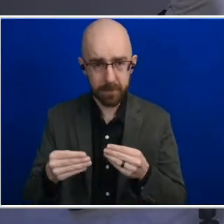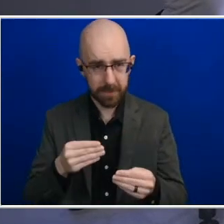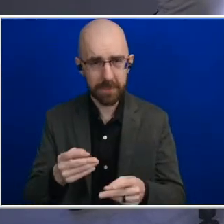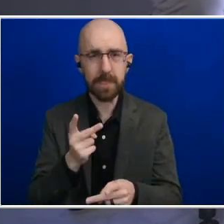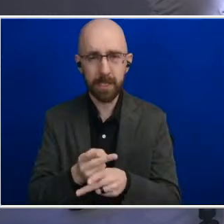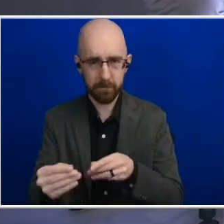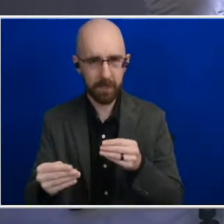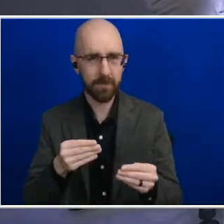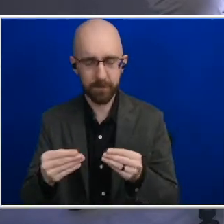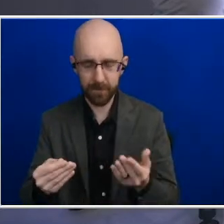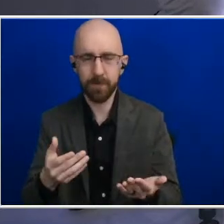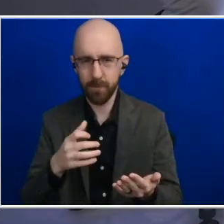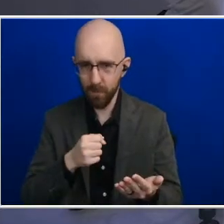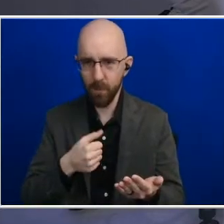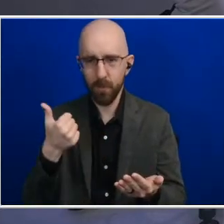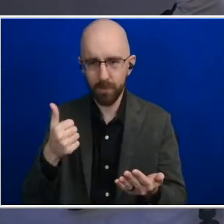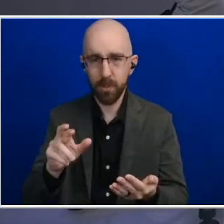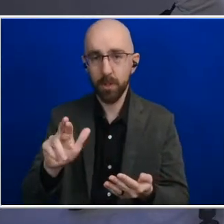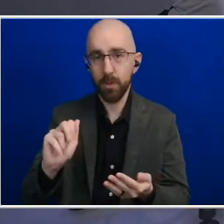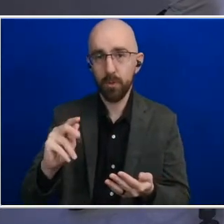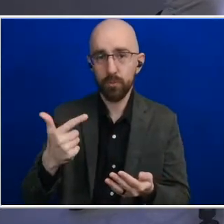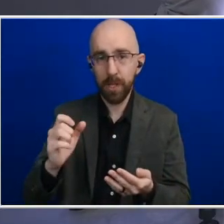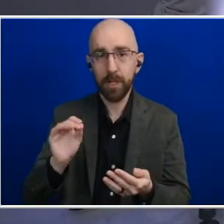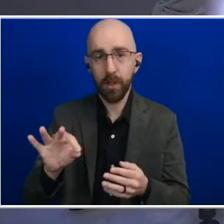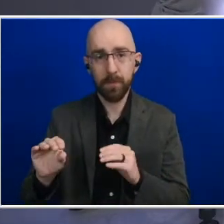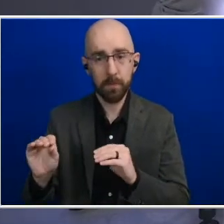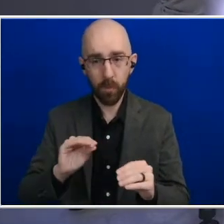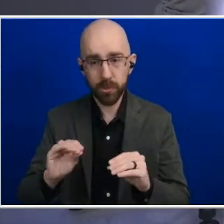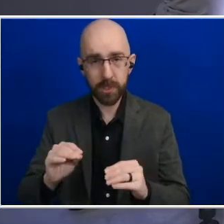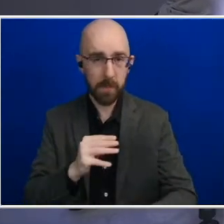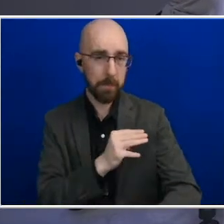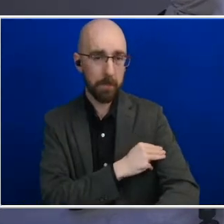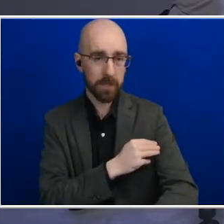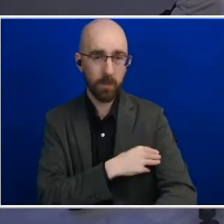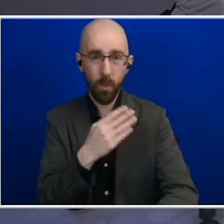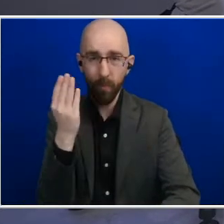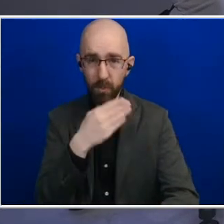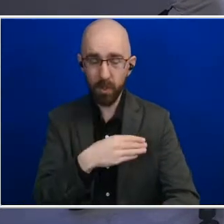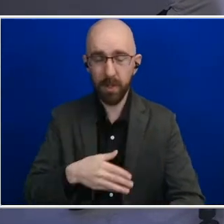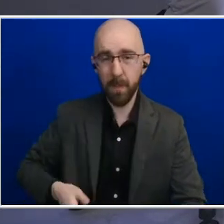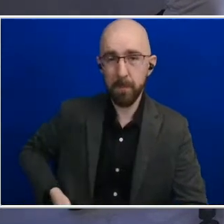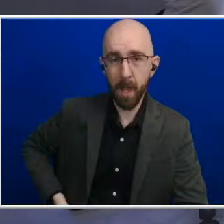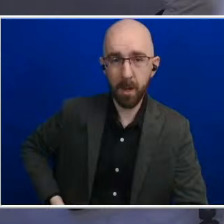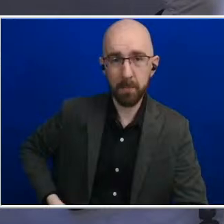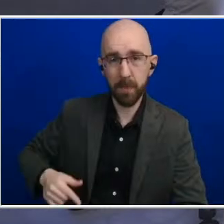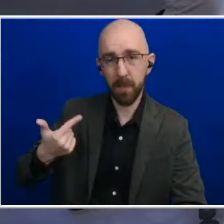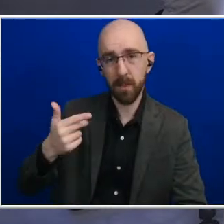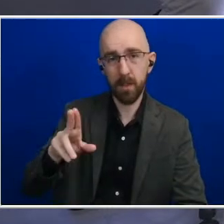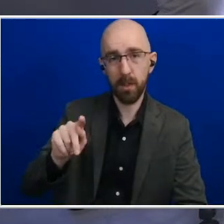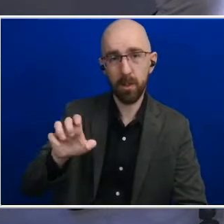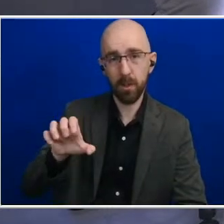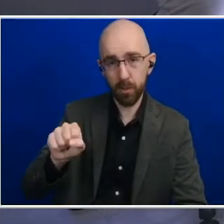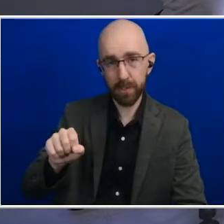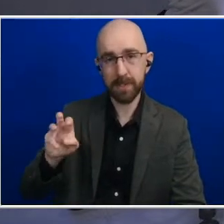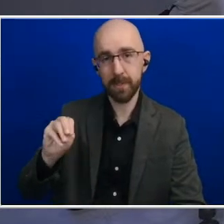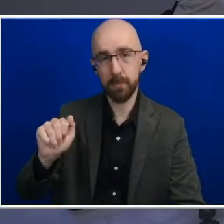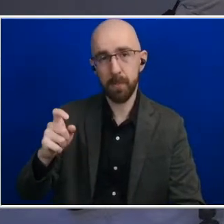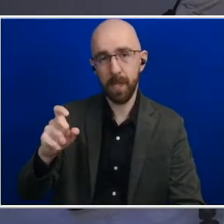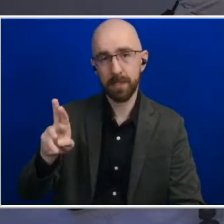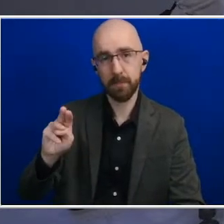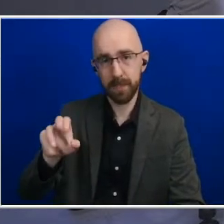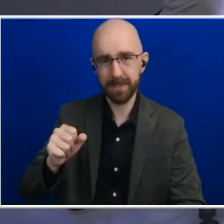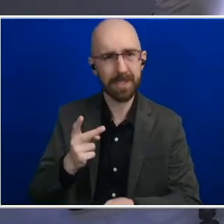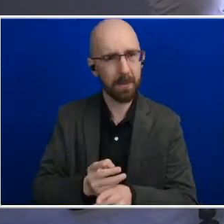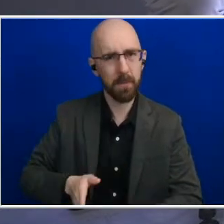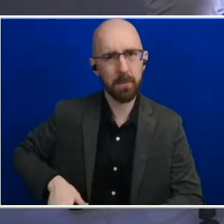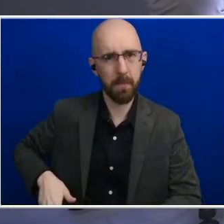range of motion, especially the muscle we overlook a lot, is our bottom, the gluteus maximus and gluteus minimus. Keep your butt strong. Well, that's why if you